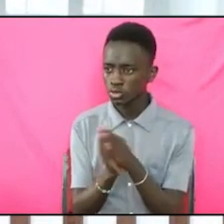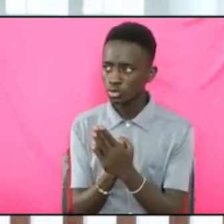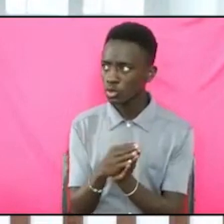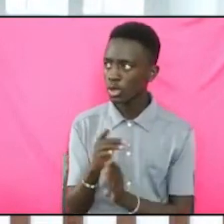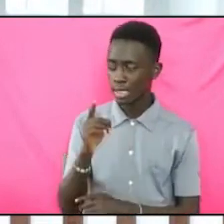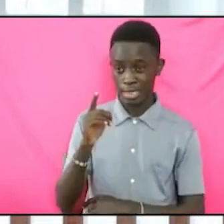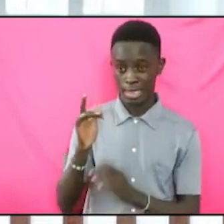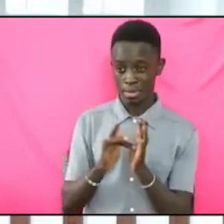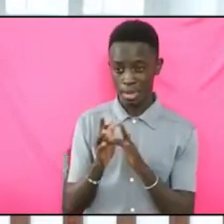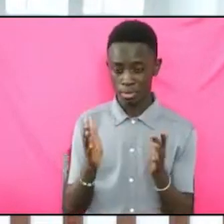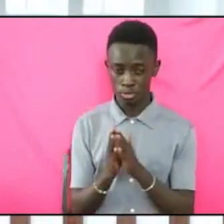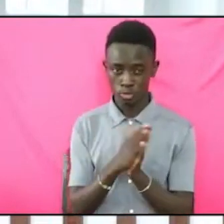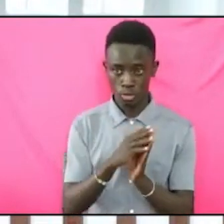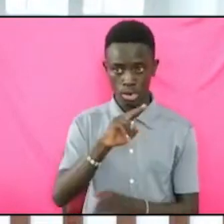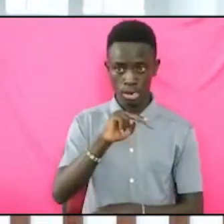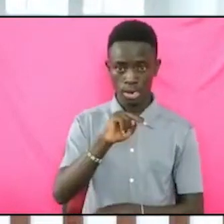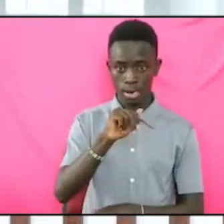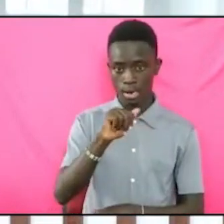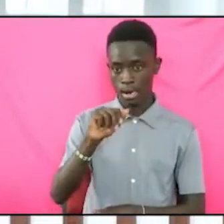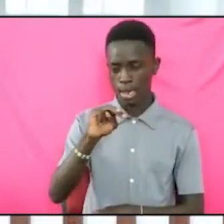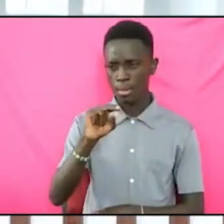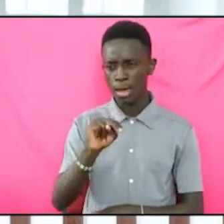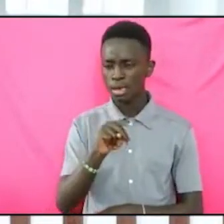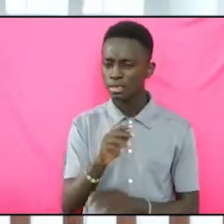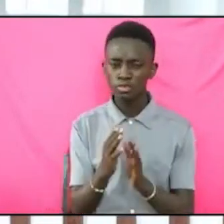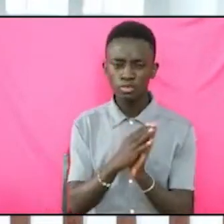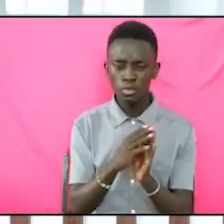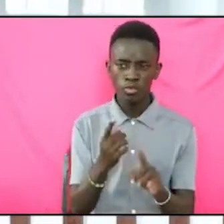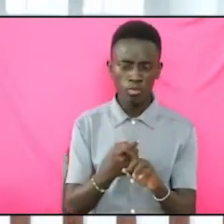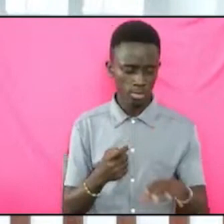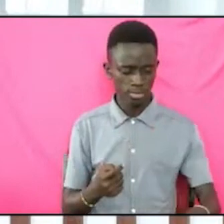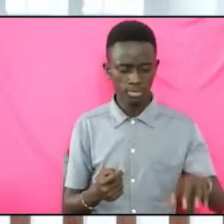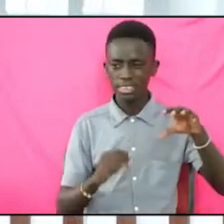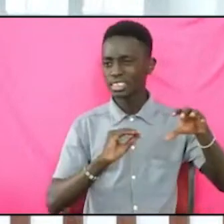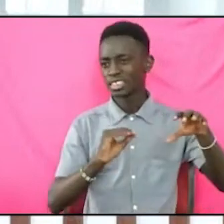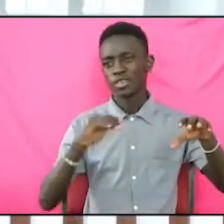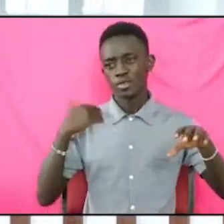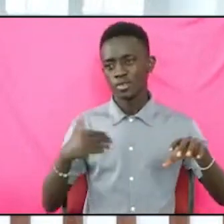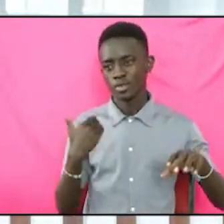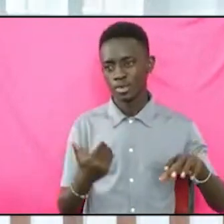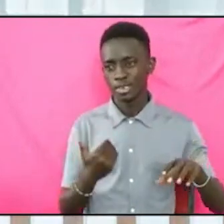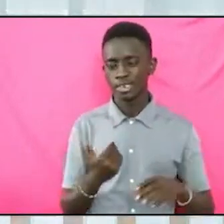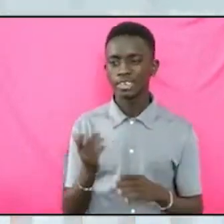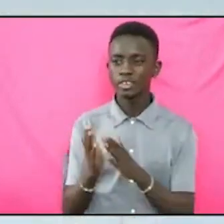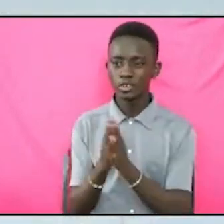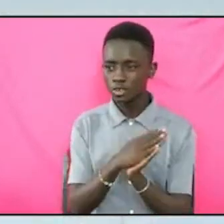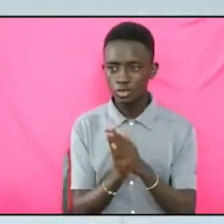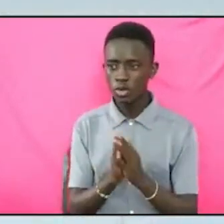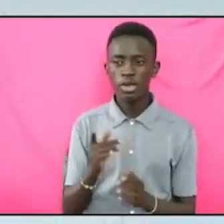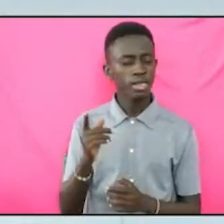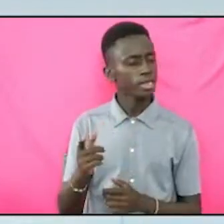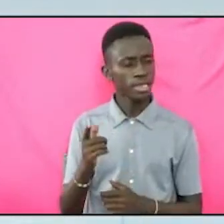story. We hardly pay attention to small characters who slip through without being noticed, but are playing a